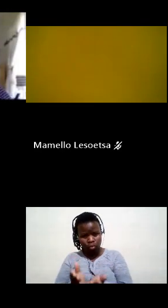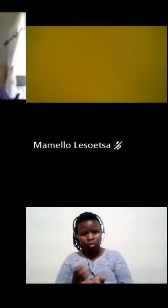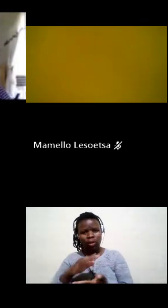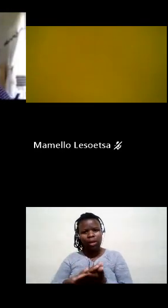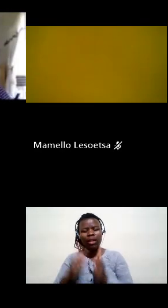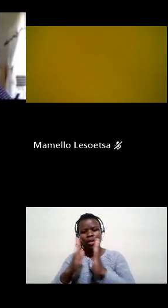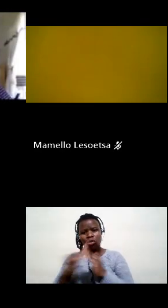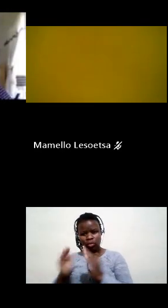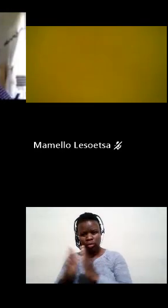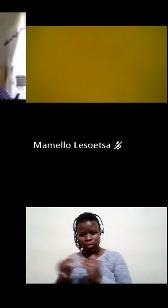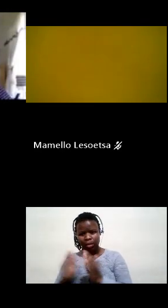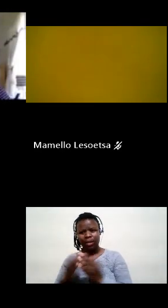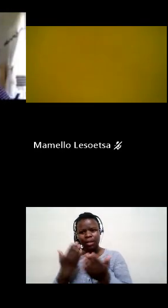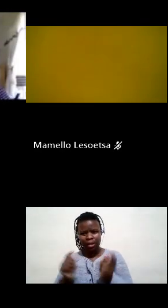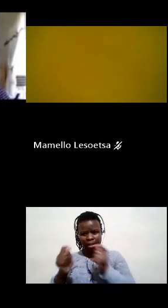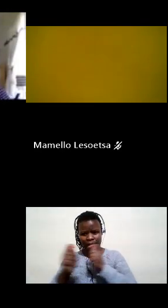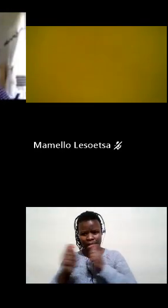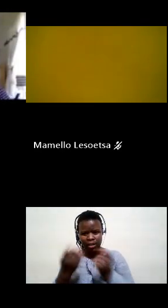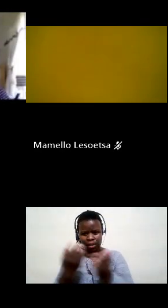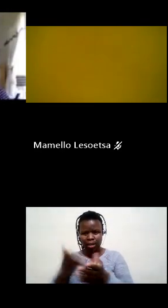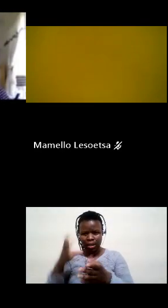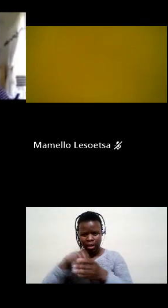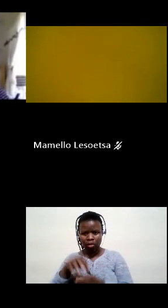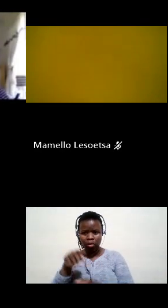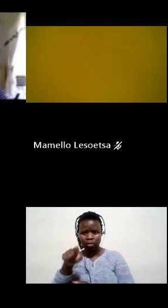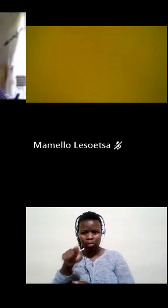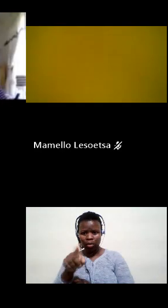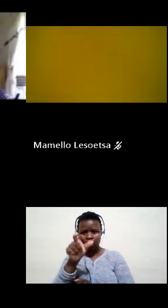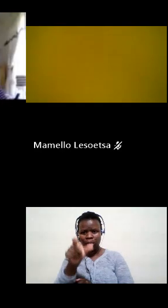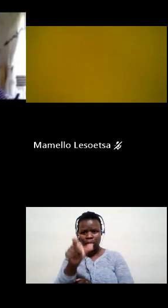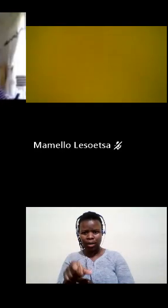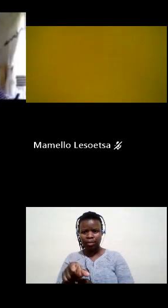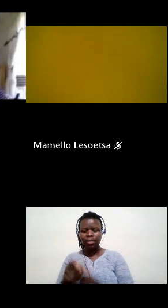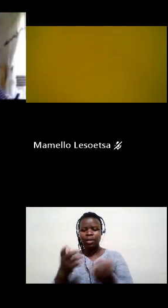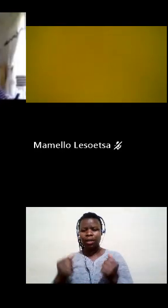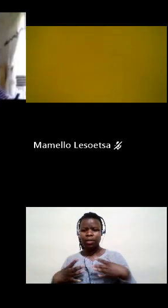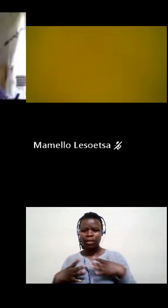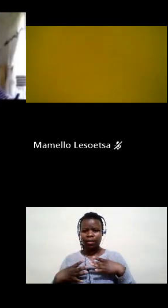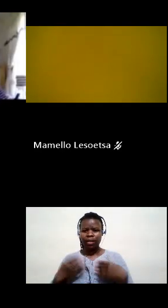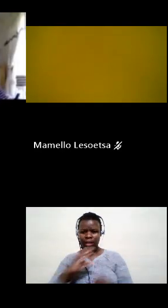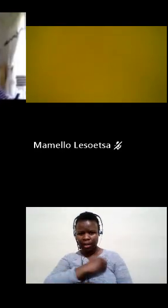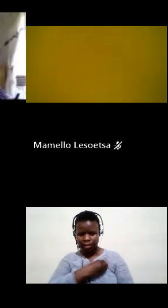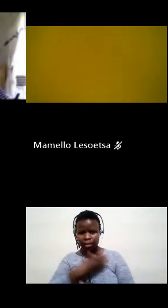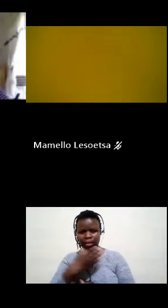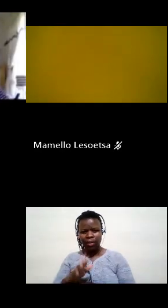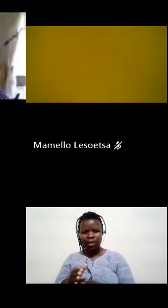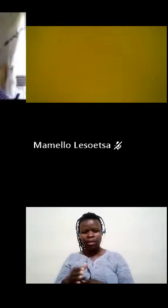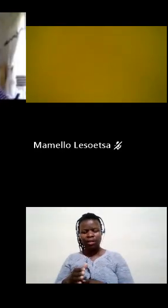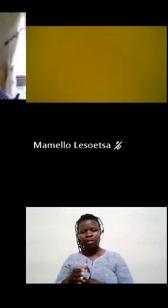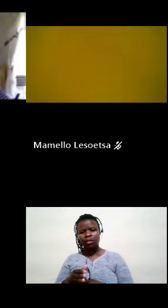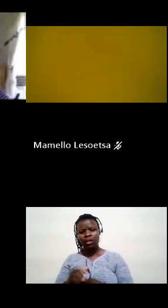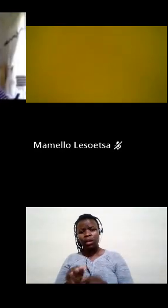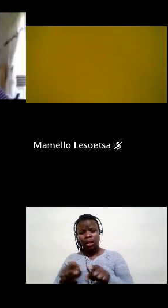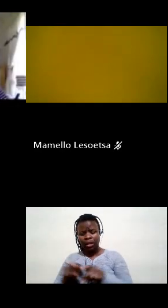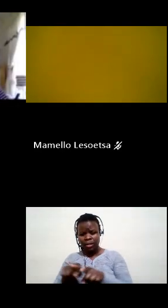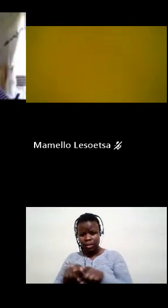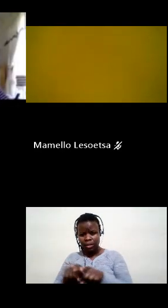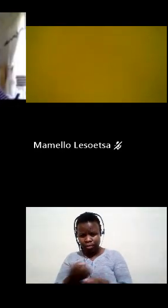So I like that that we're looking at attitudinal barriers because a lot of exclusion begins